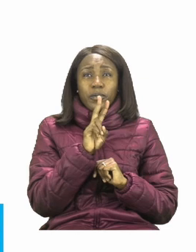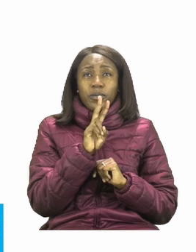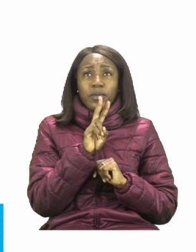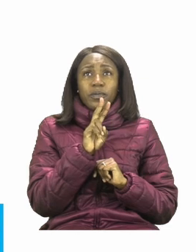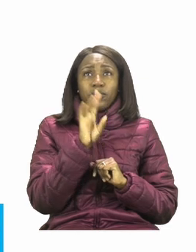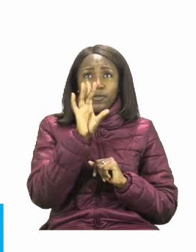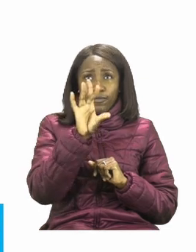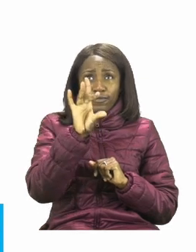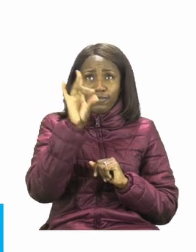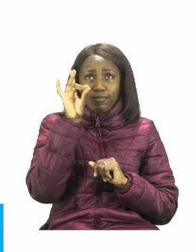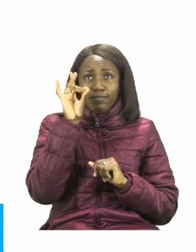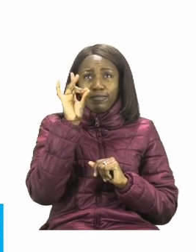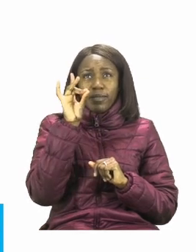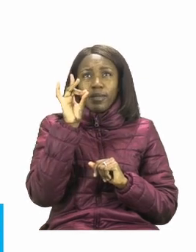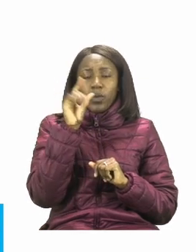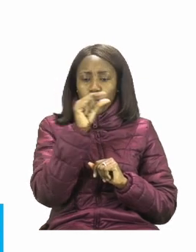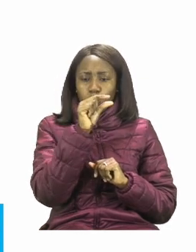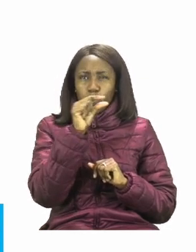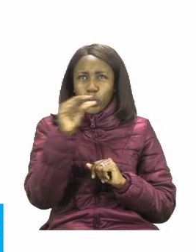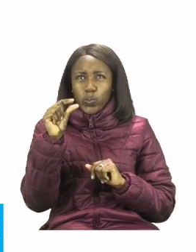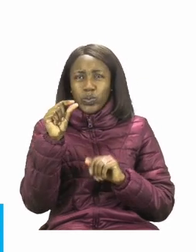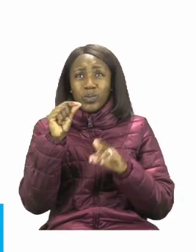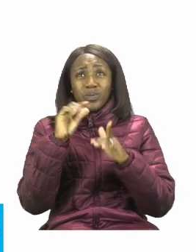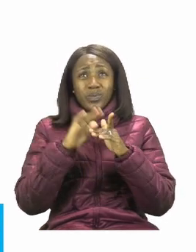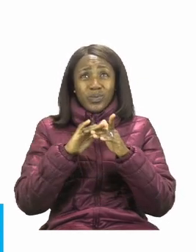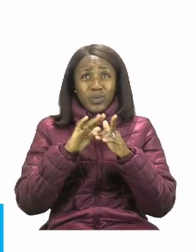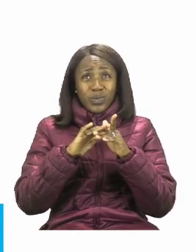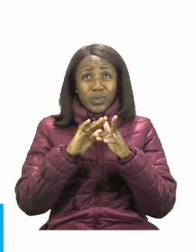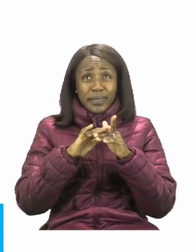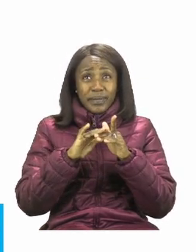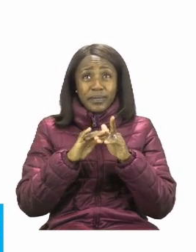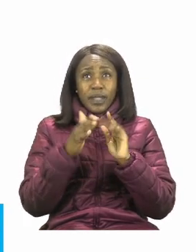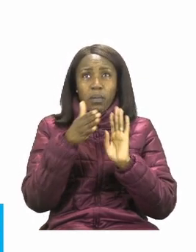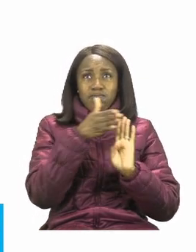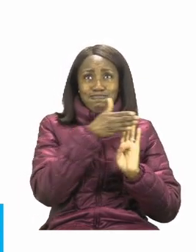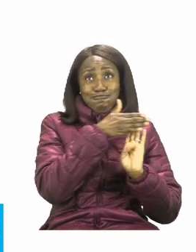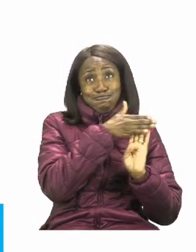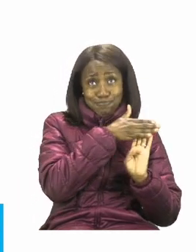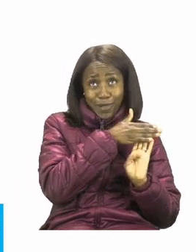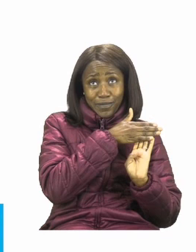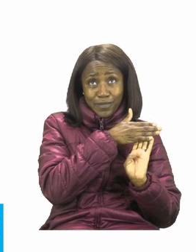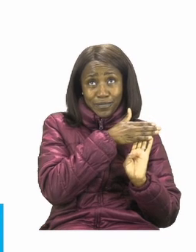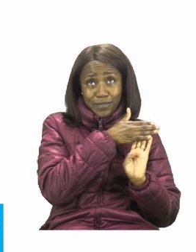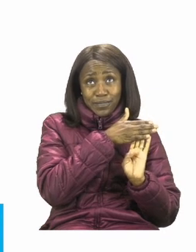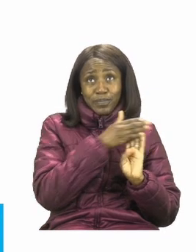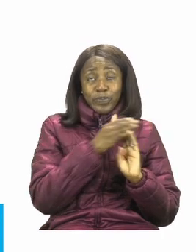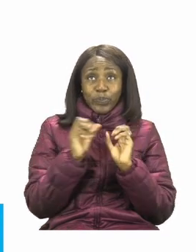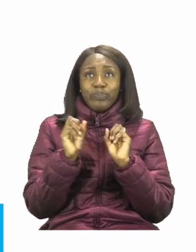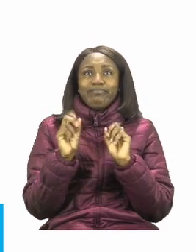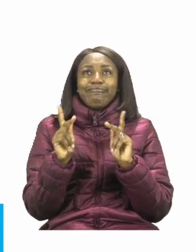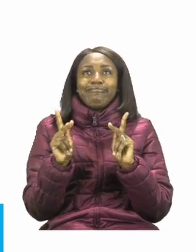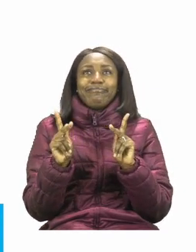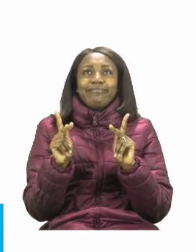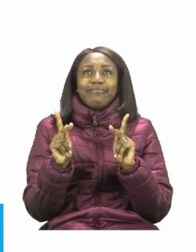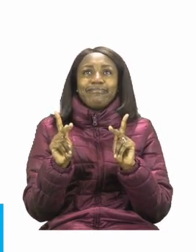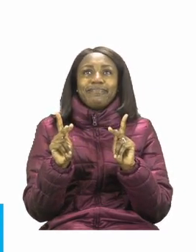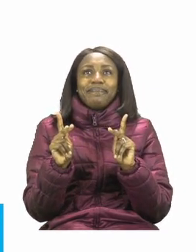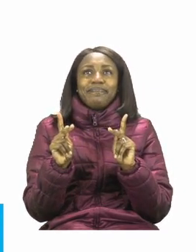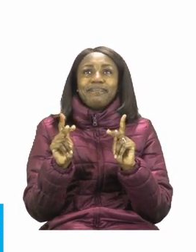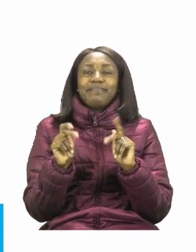find some words that will show or indicate to us how to be